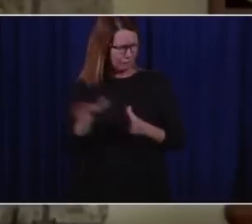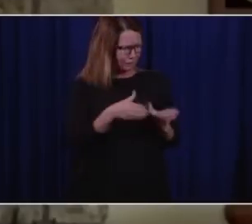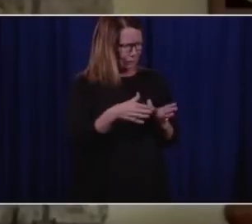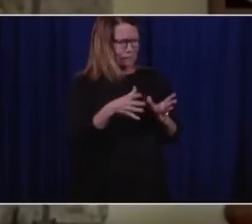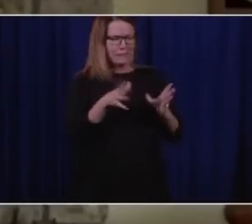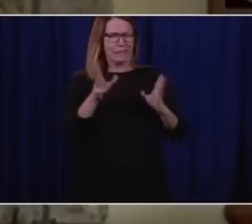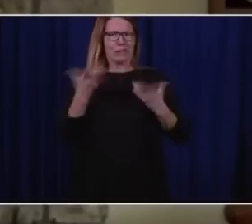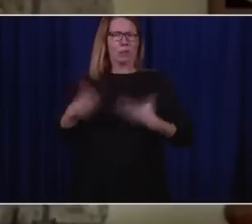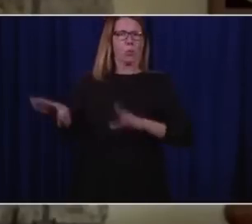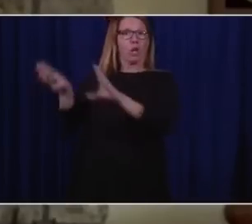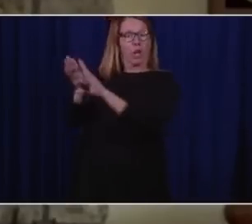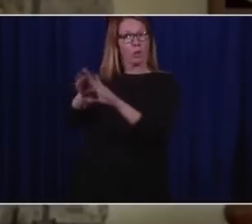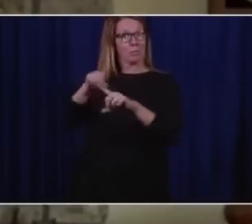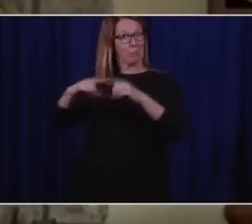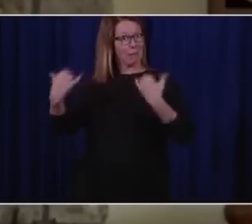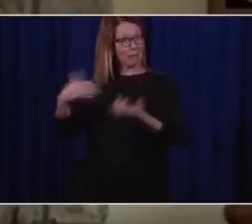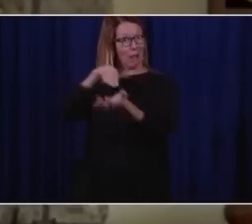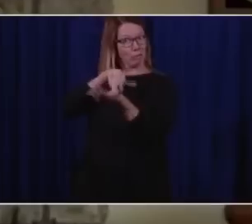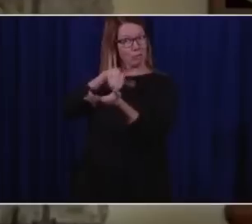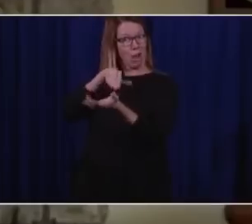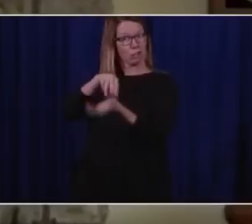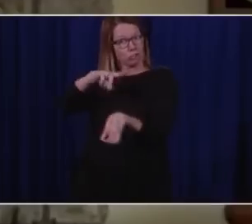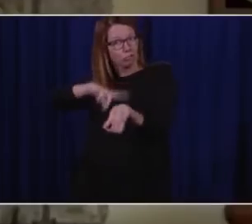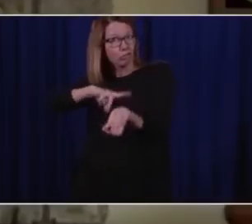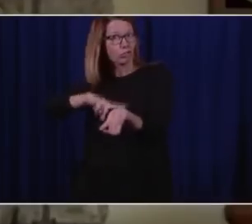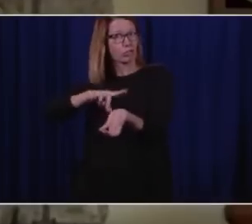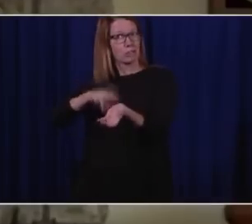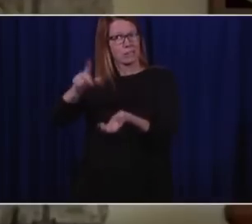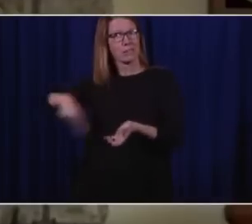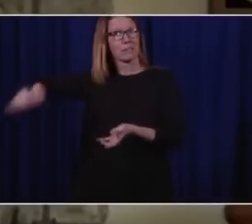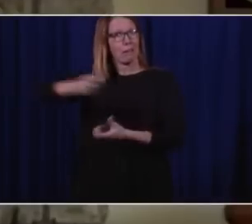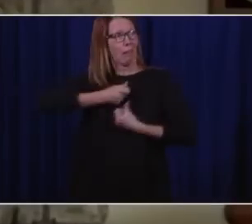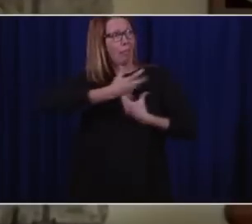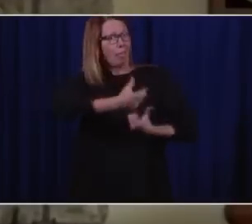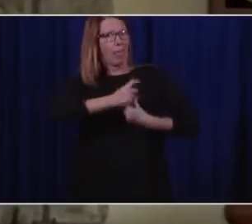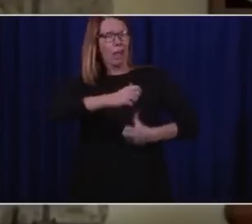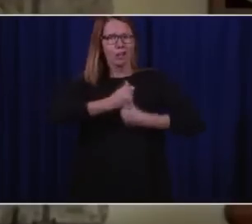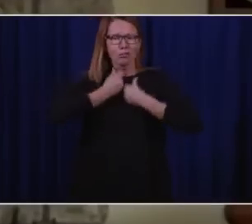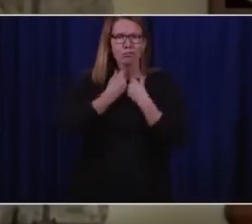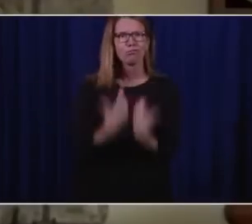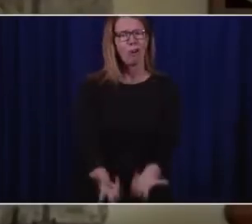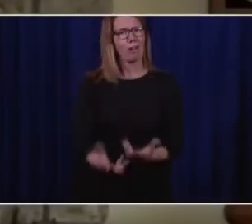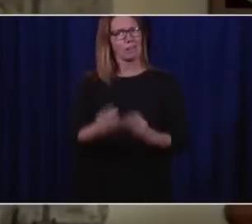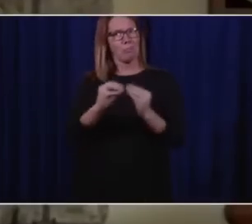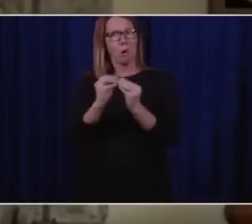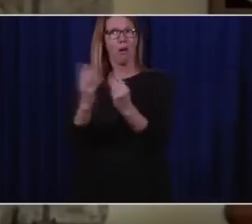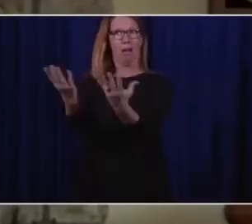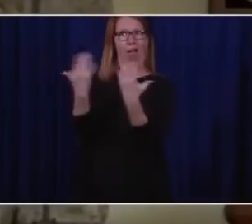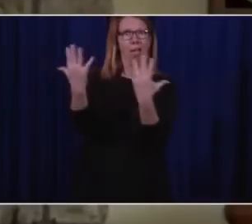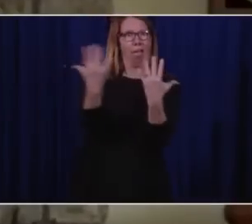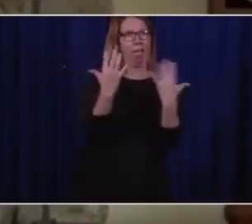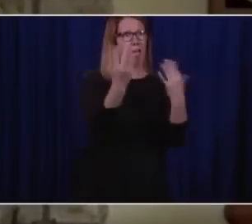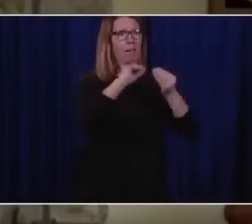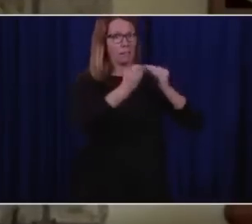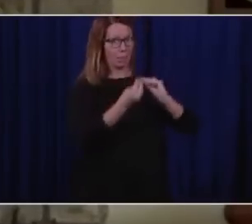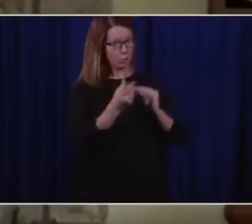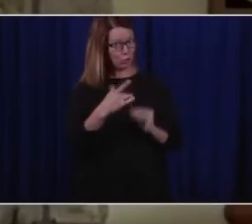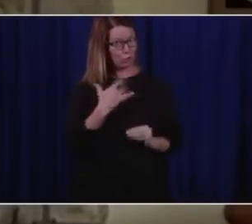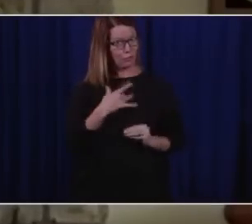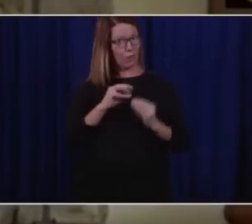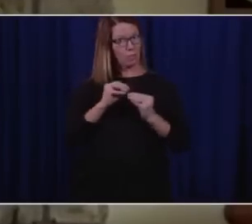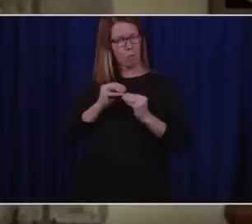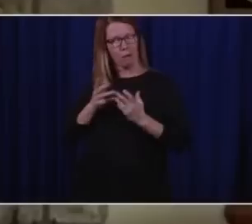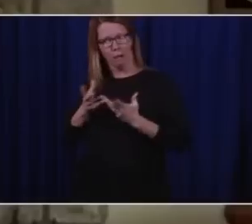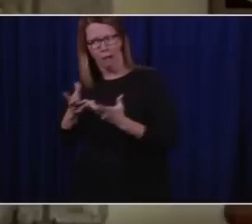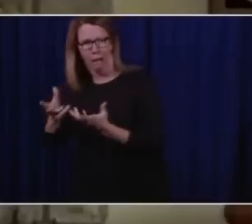are describing the cases as a tsunami, are you not swayed by them to take a tougher stand other than a curfew? Yeah, Kevin, what I